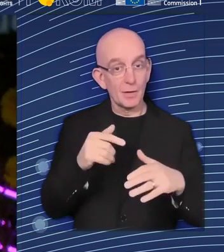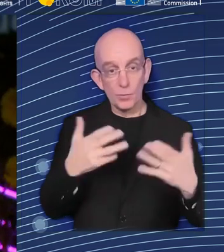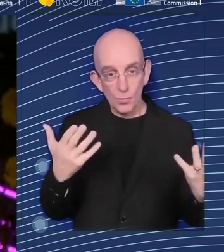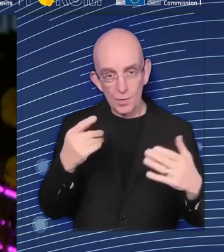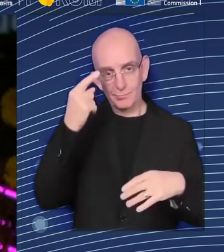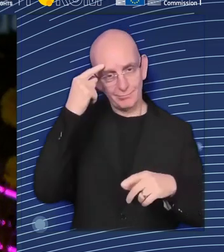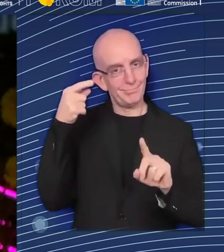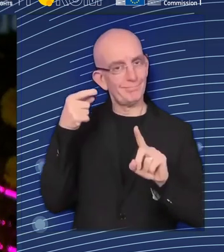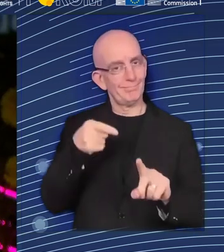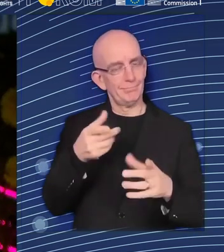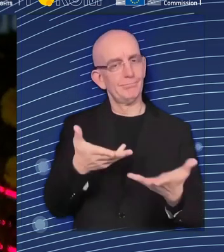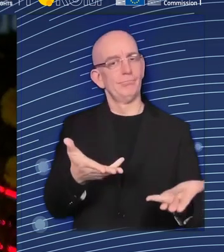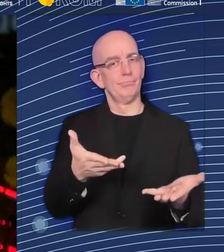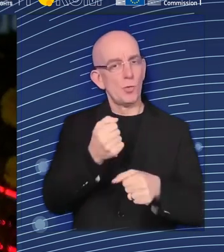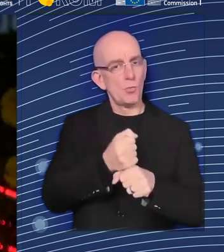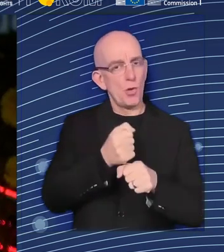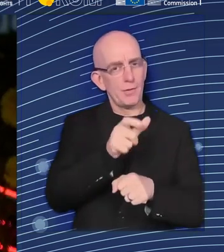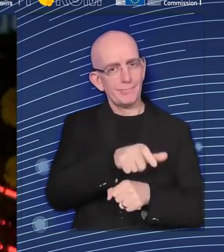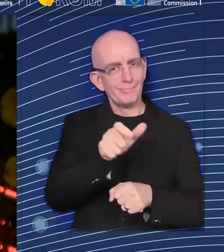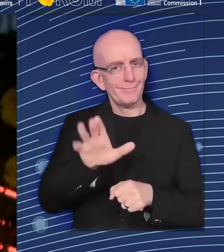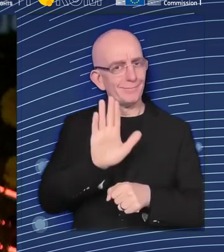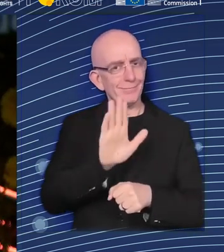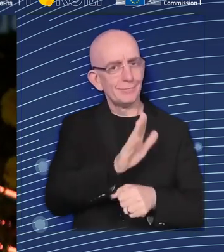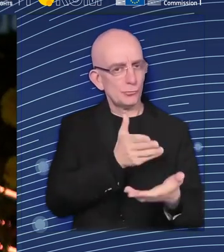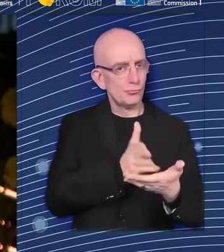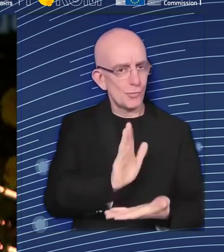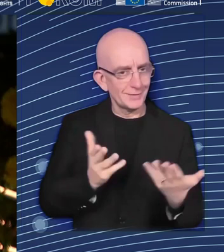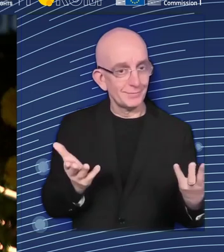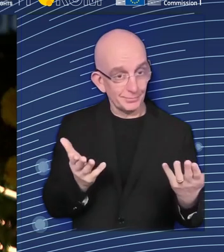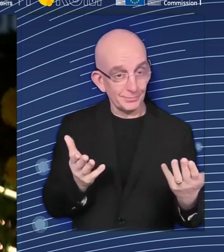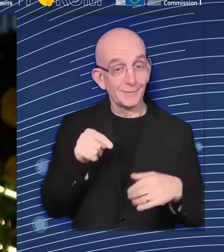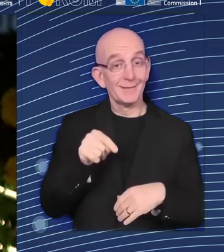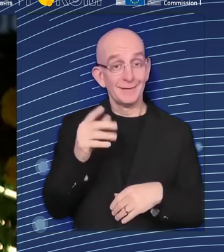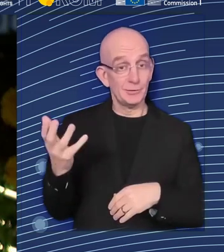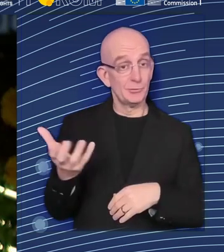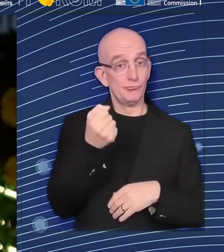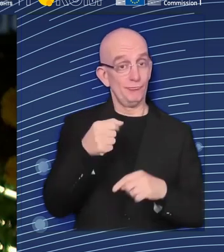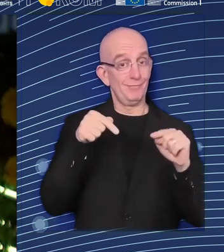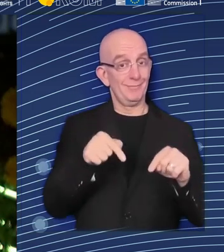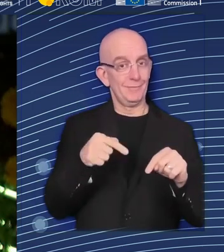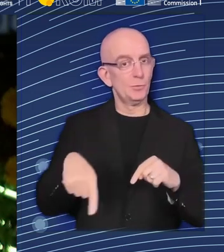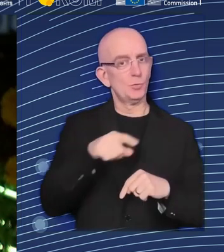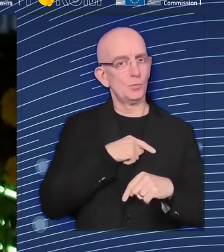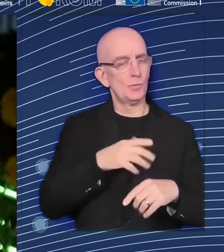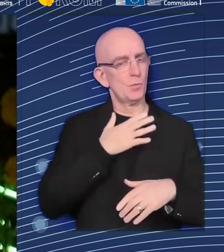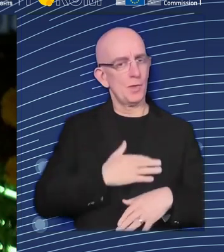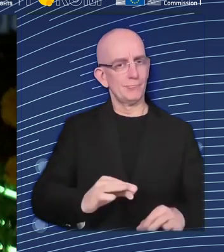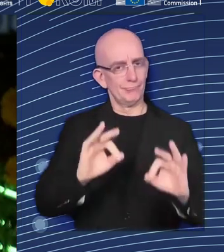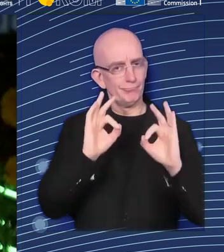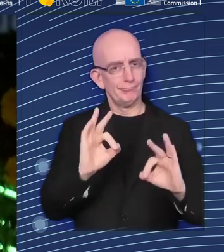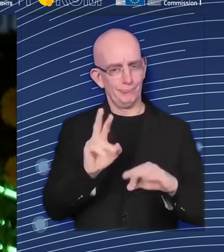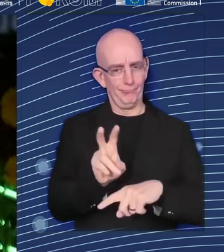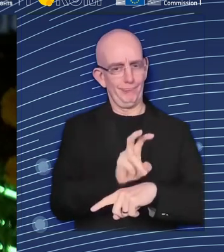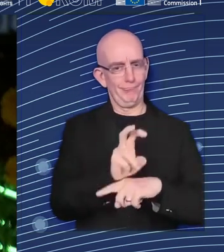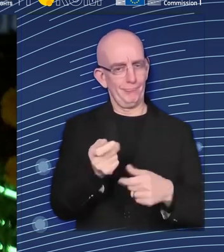Employment. During the discussion on the first day of the forum yesterday, we saw that artificial intelligence will change jobs, but